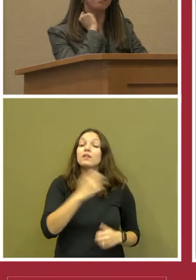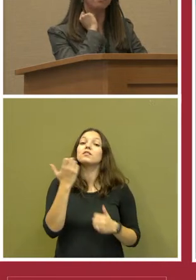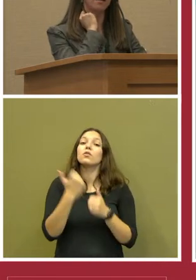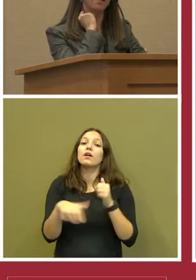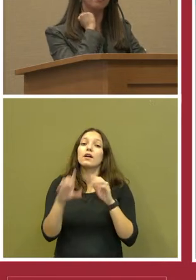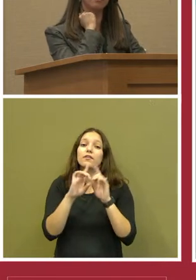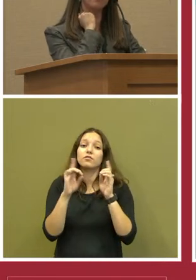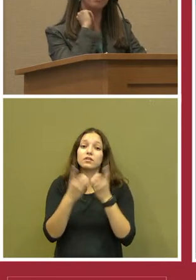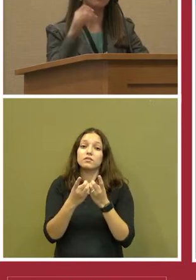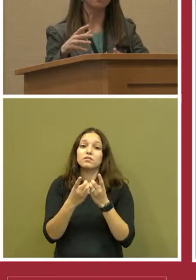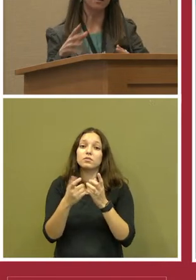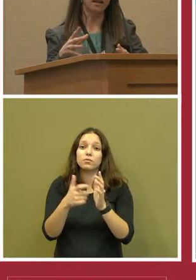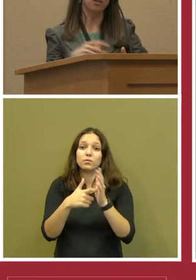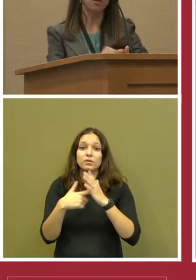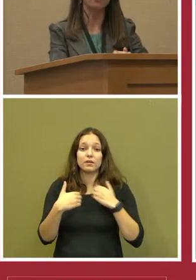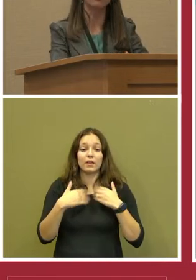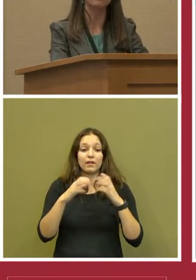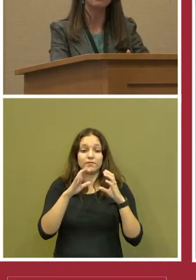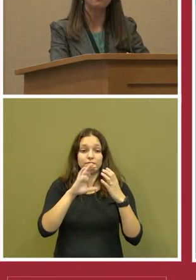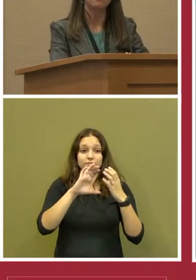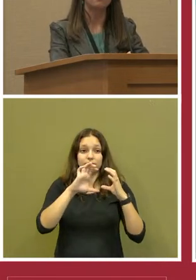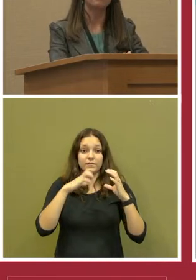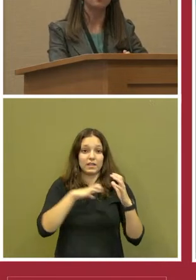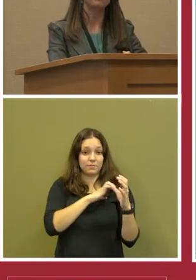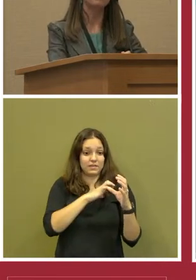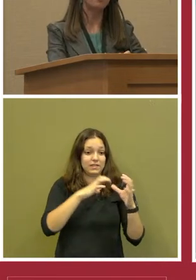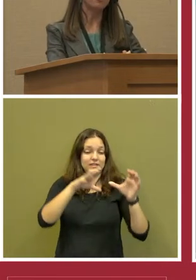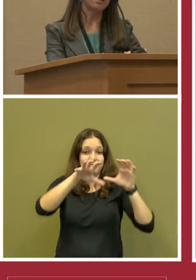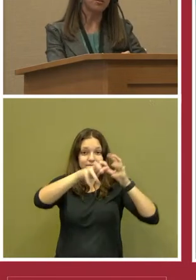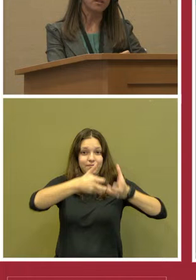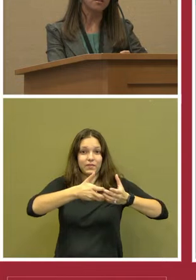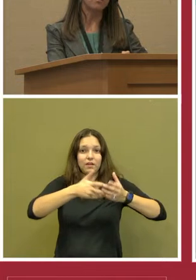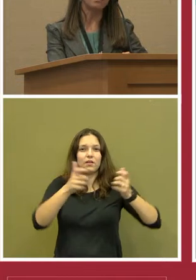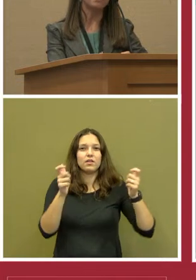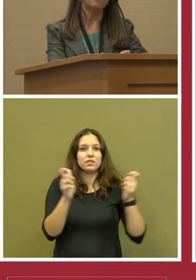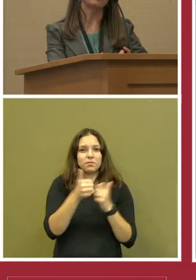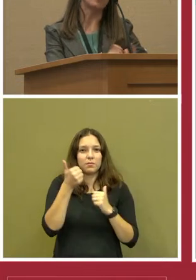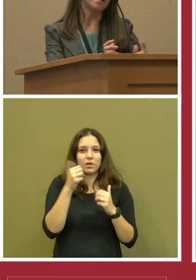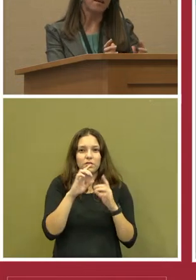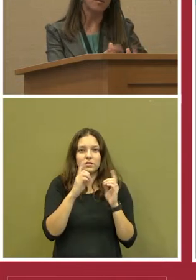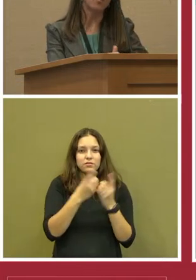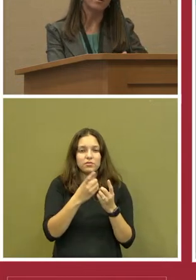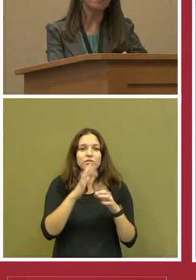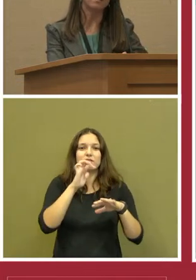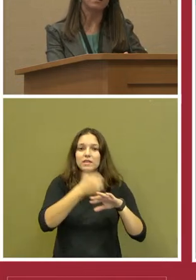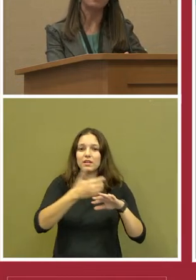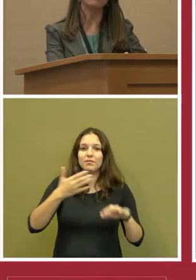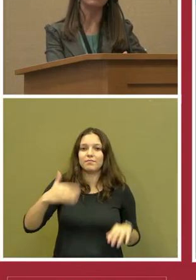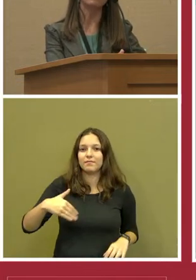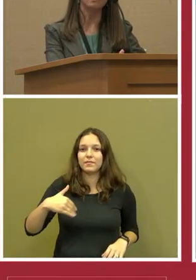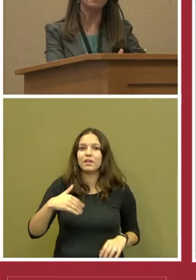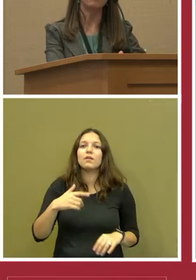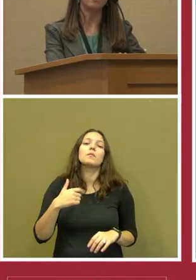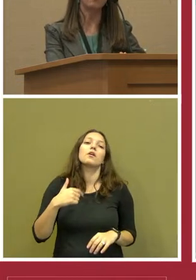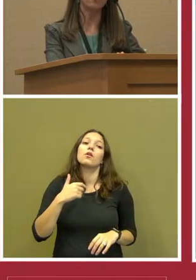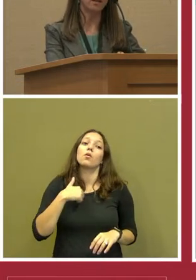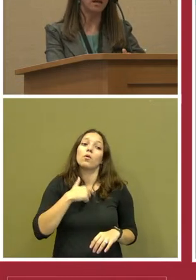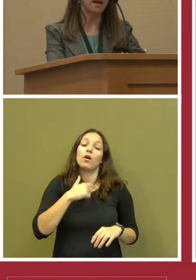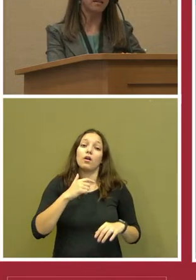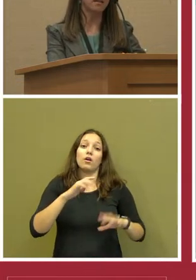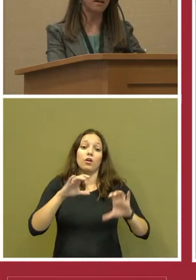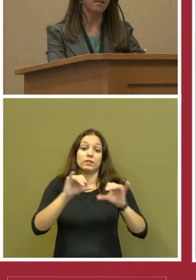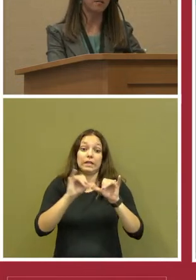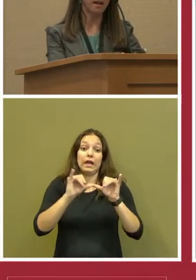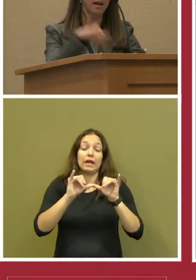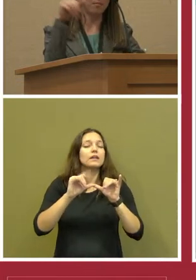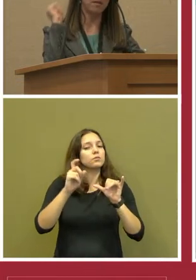have this this committee, this structure. Smaller districts don't need to have it quite yet, but we are definitely in the category that we need to have it up and running